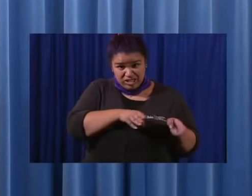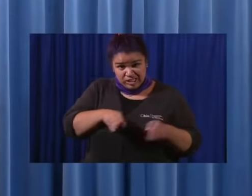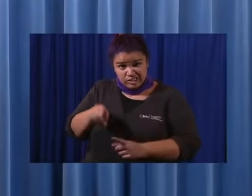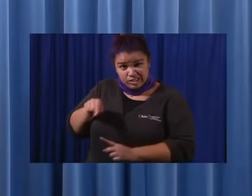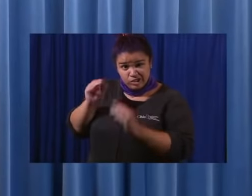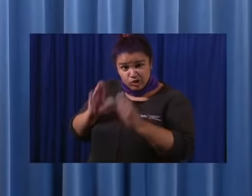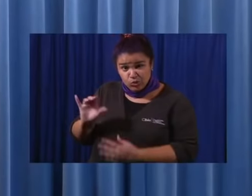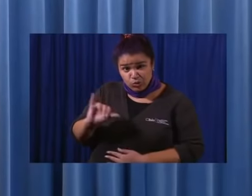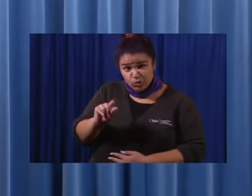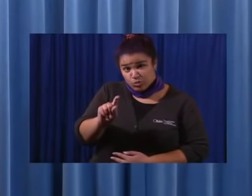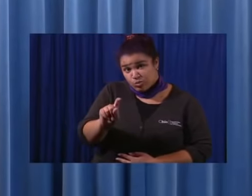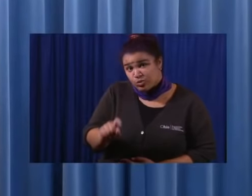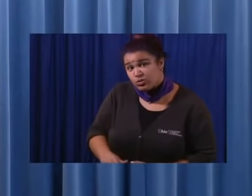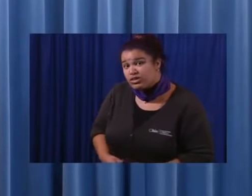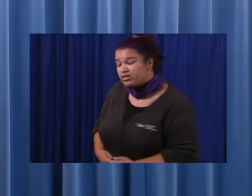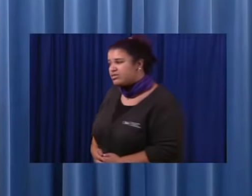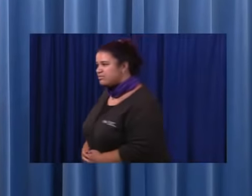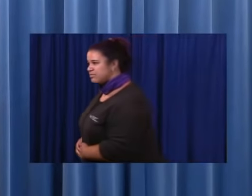Absolutely.